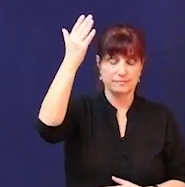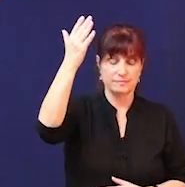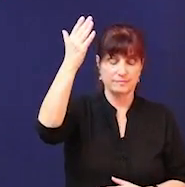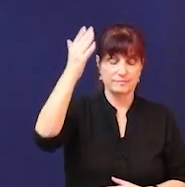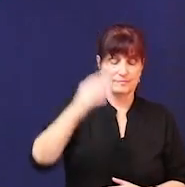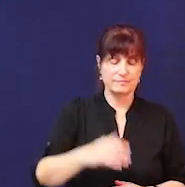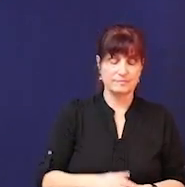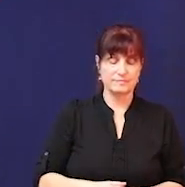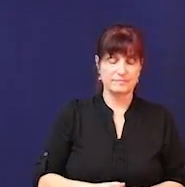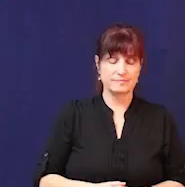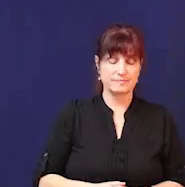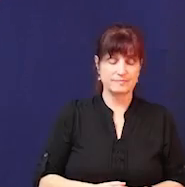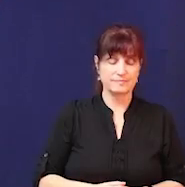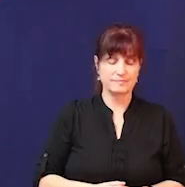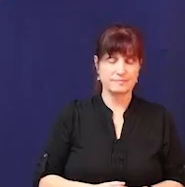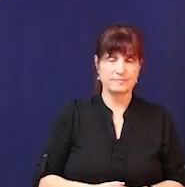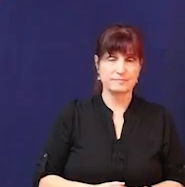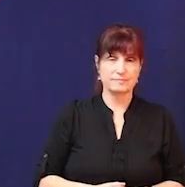name of the